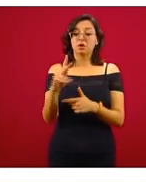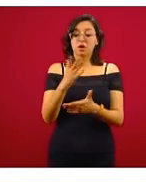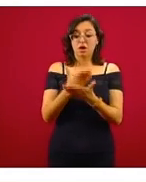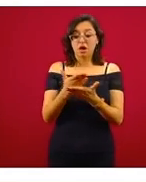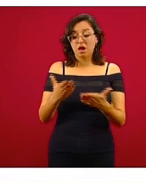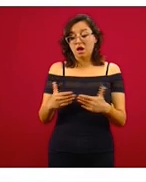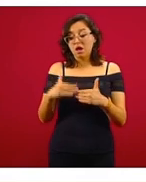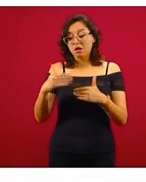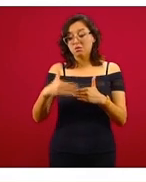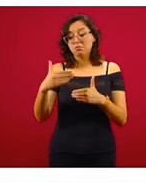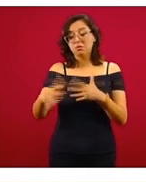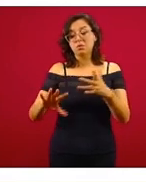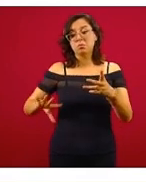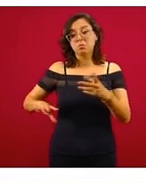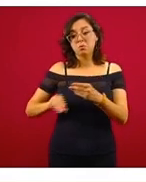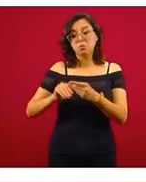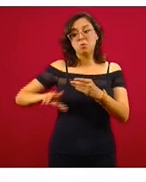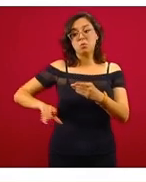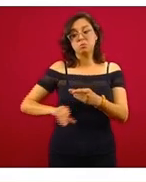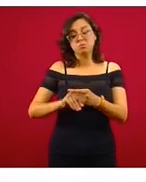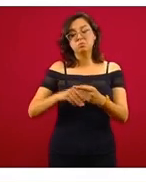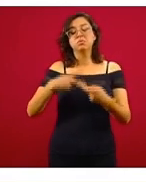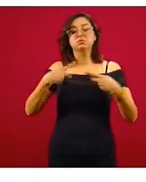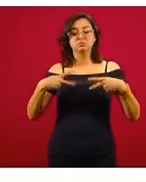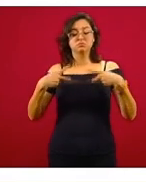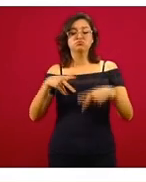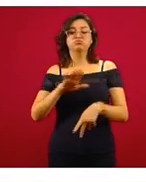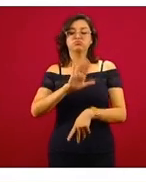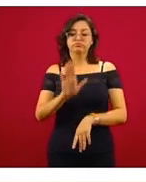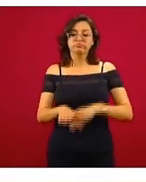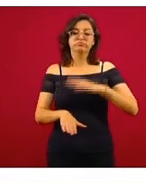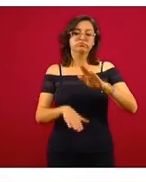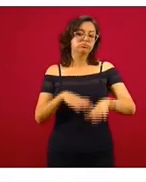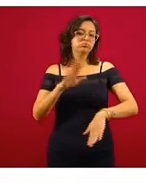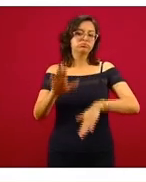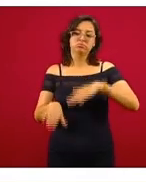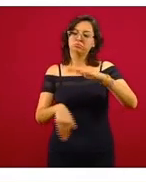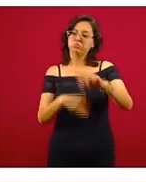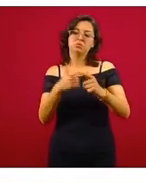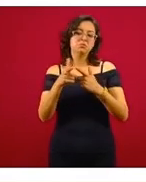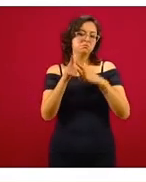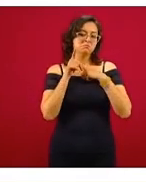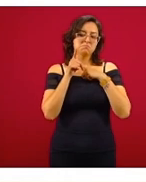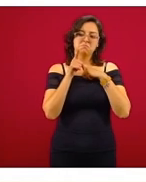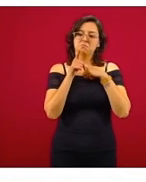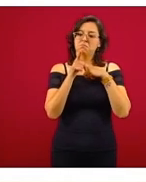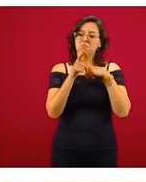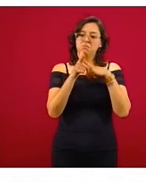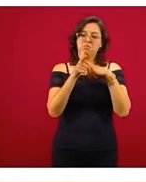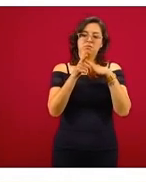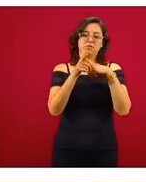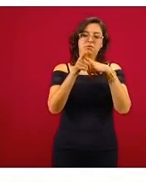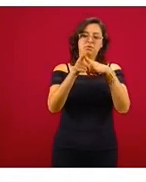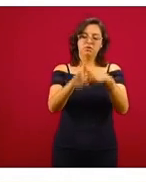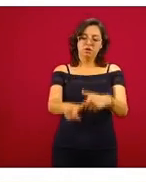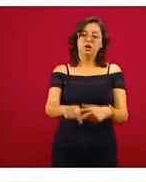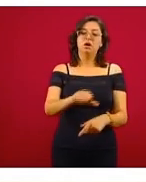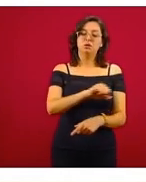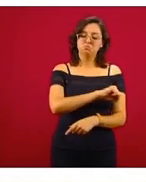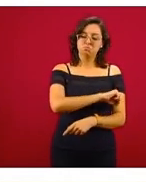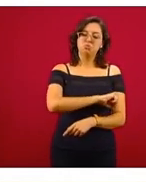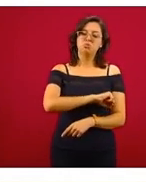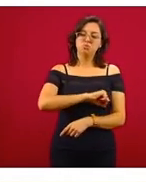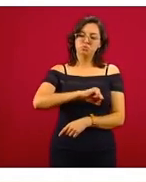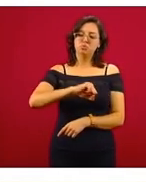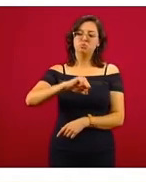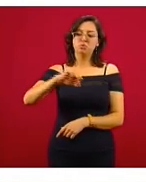and we see that we continue to have new